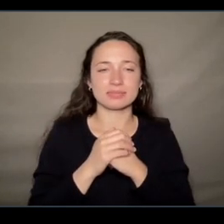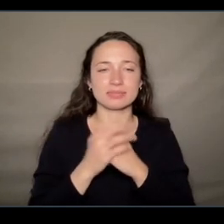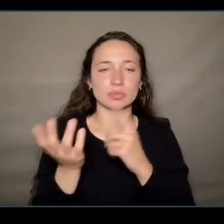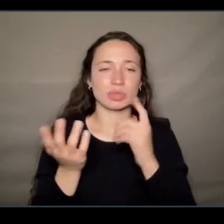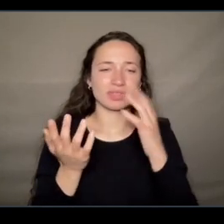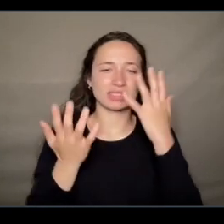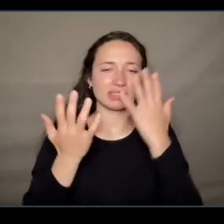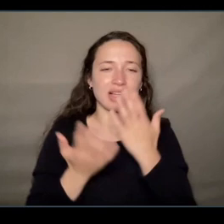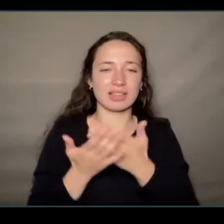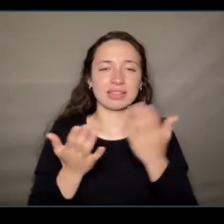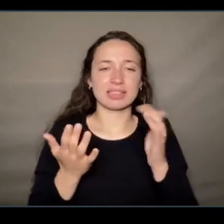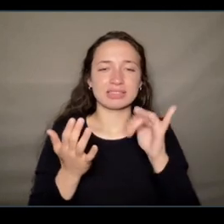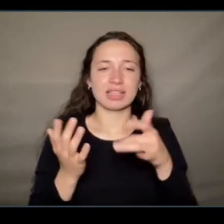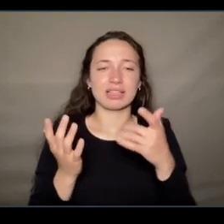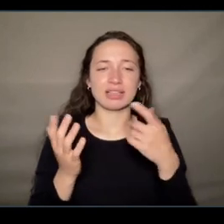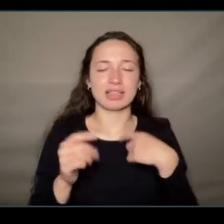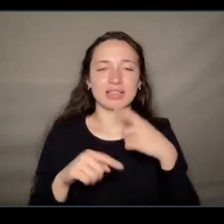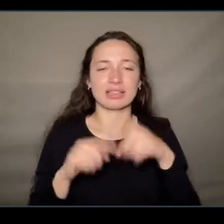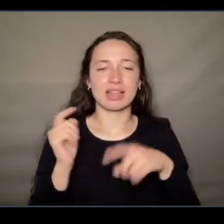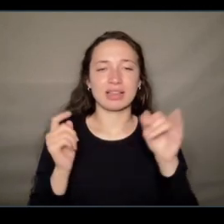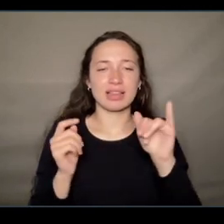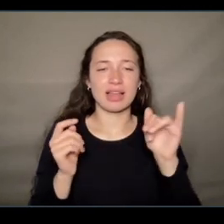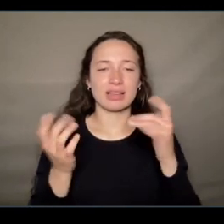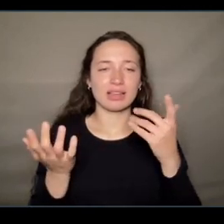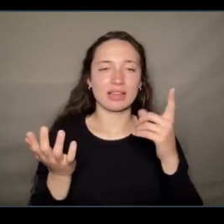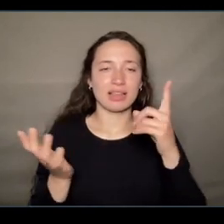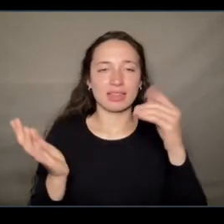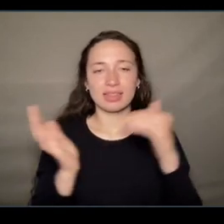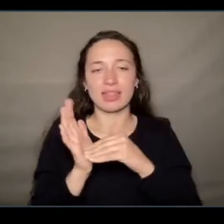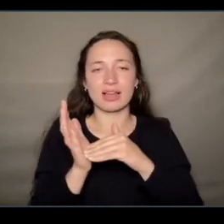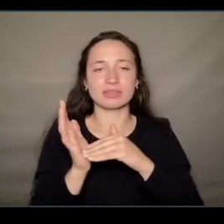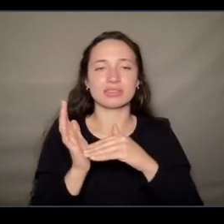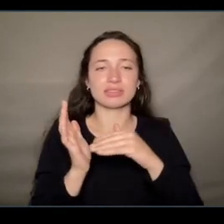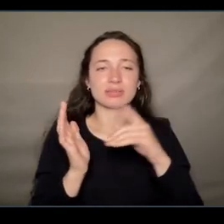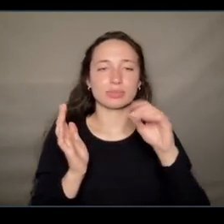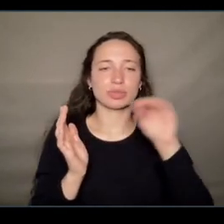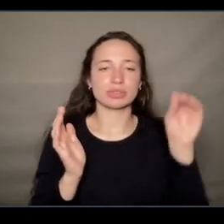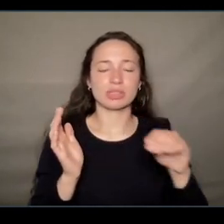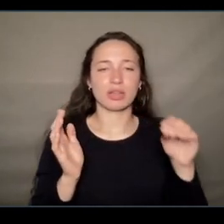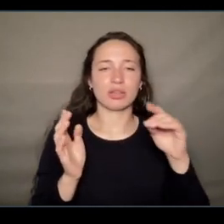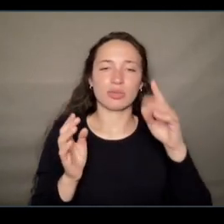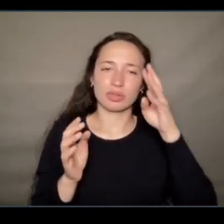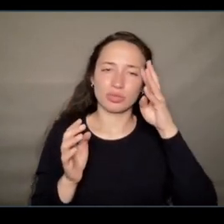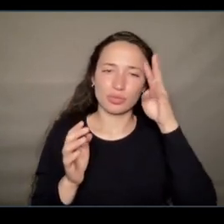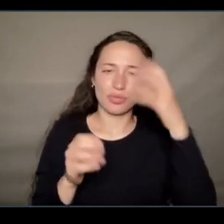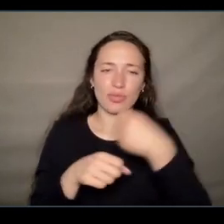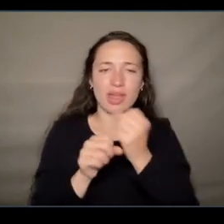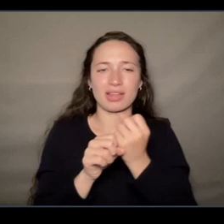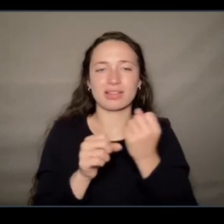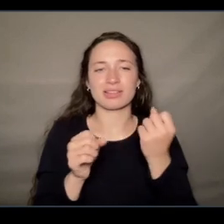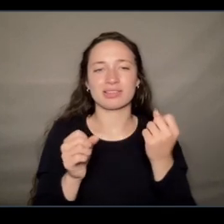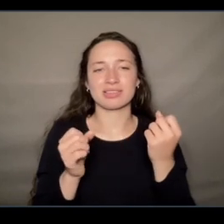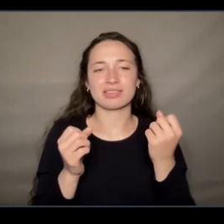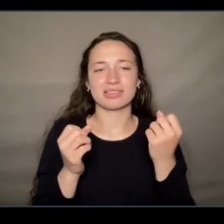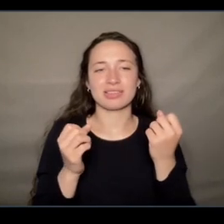I dare say, one of the sad things that, you know, I can't 1,000% recreate